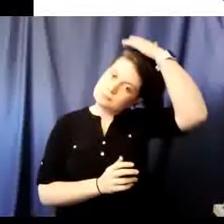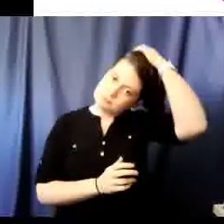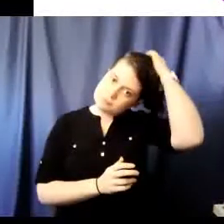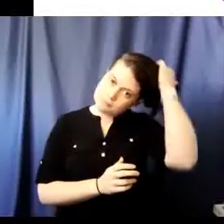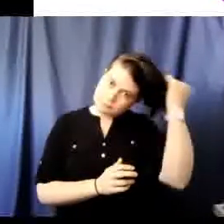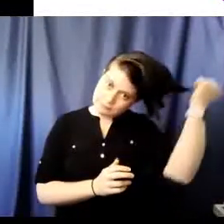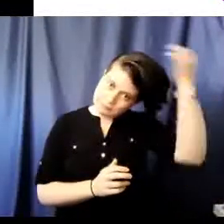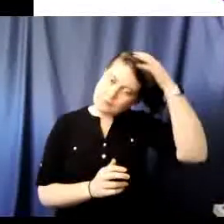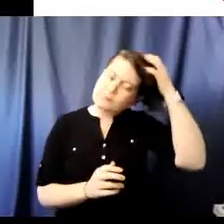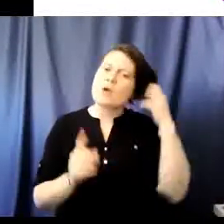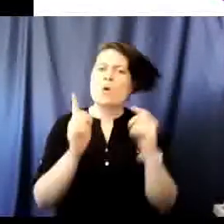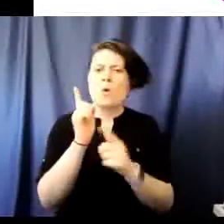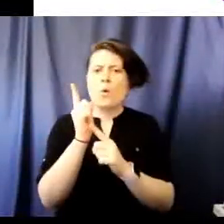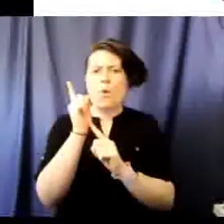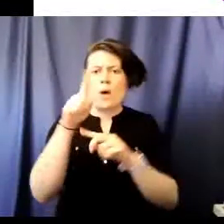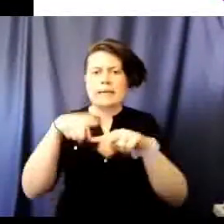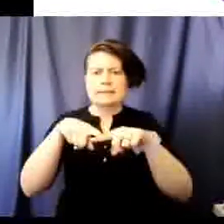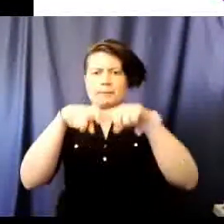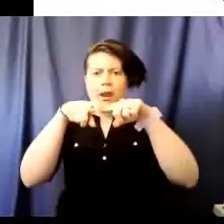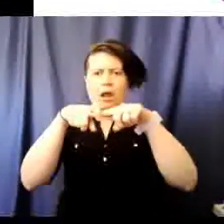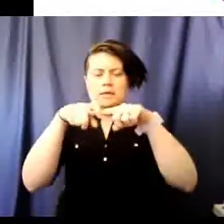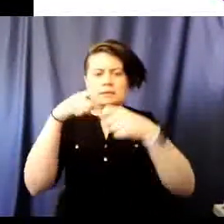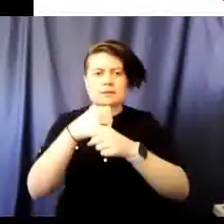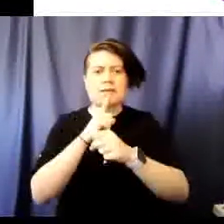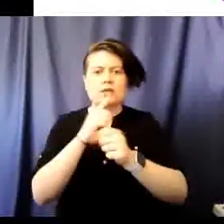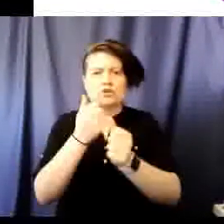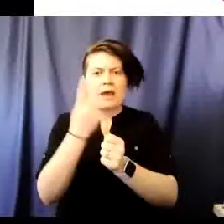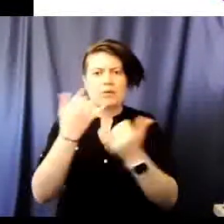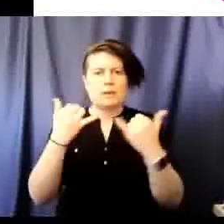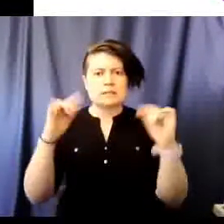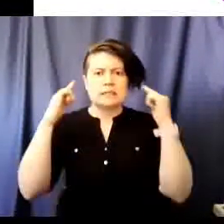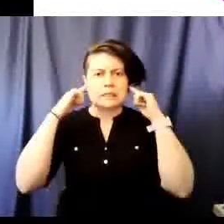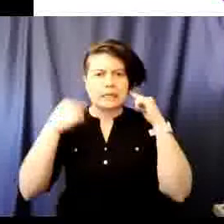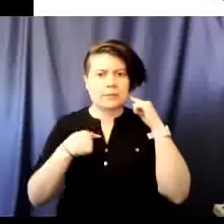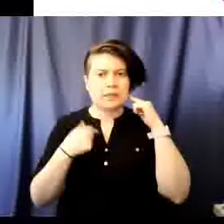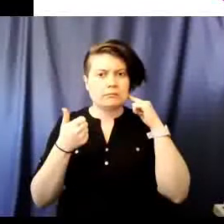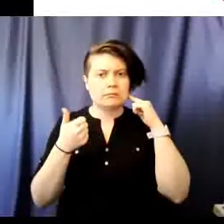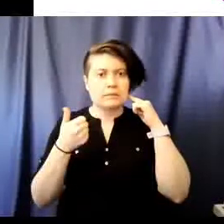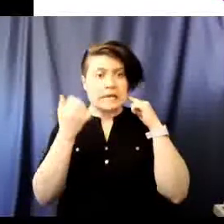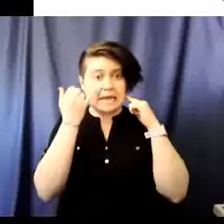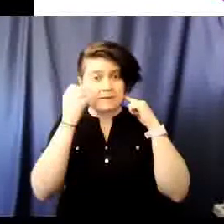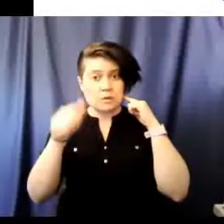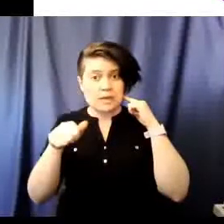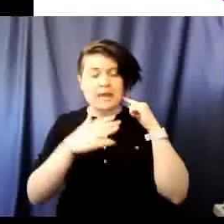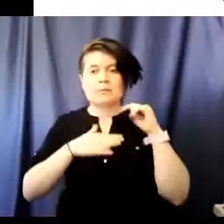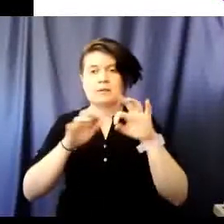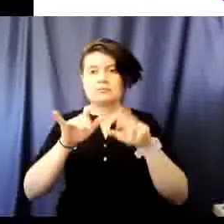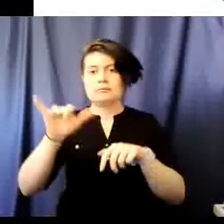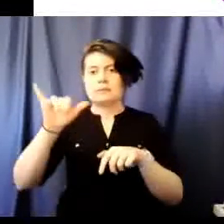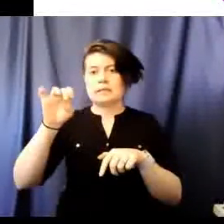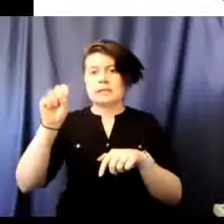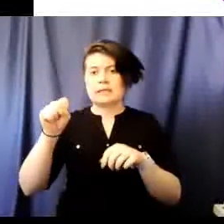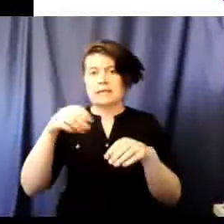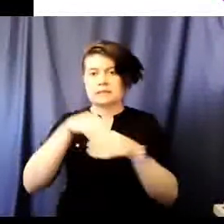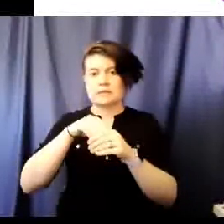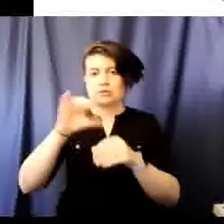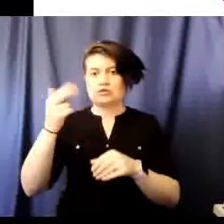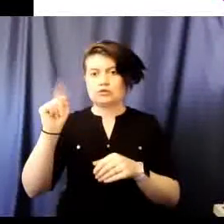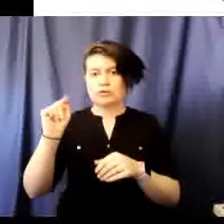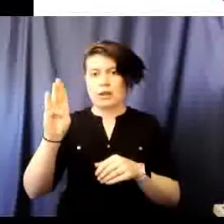Yes, we're going to take a quick pause just to make sure that everyone can still hear me. If you can, just put a yes in the chat box.